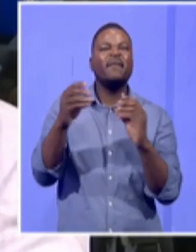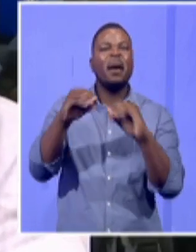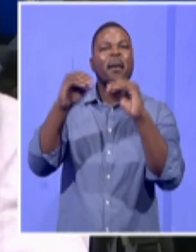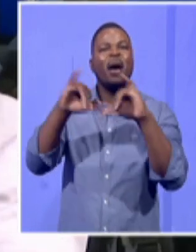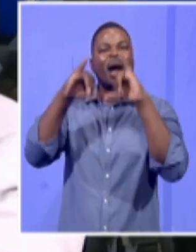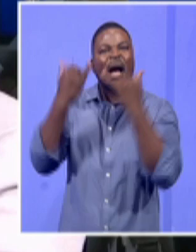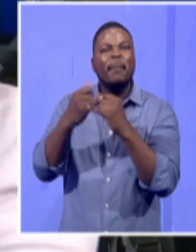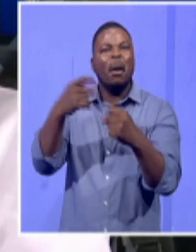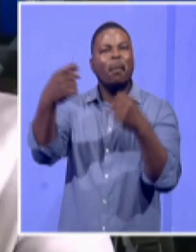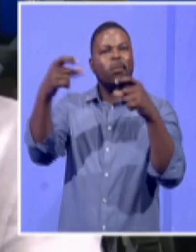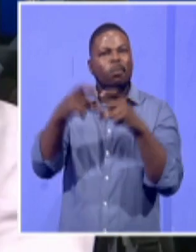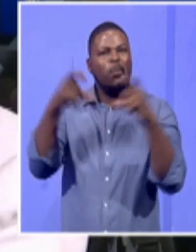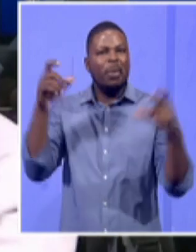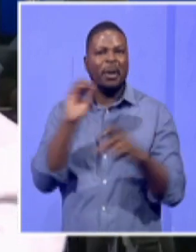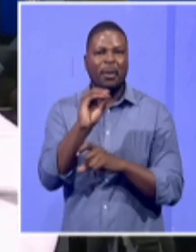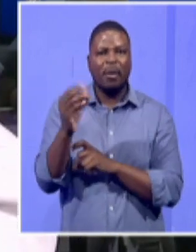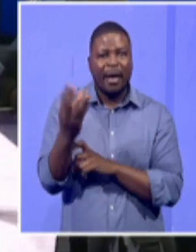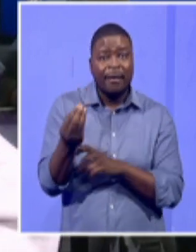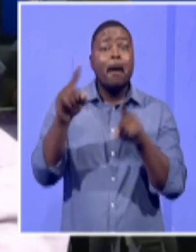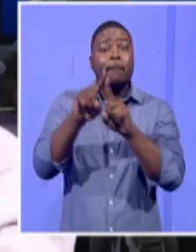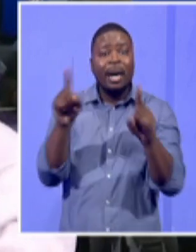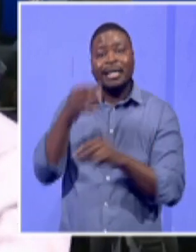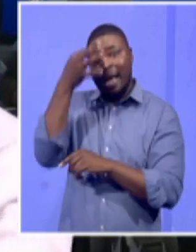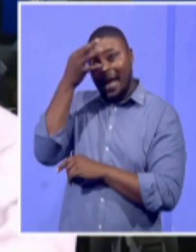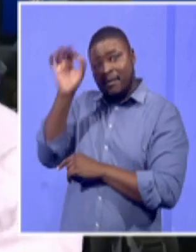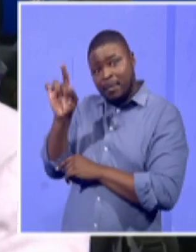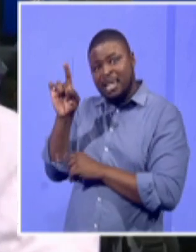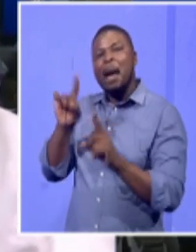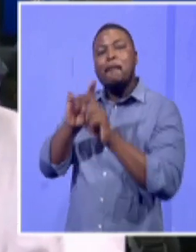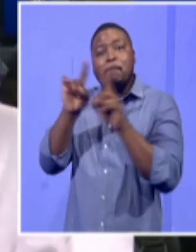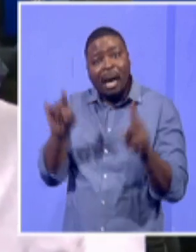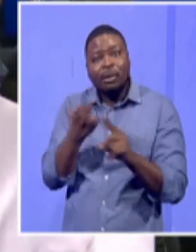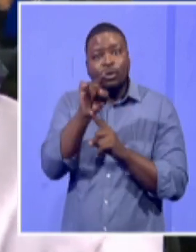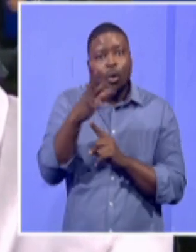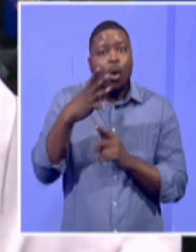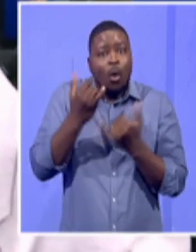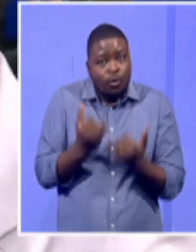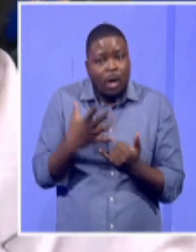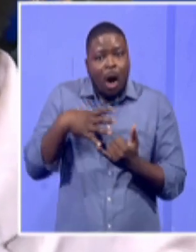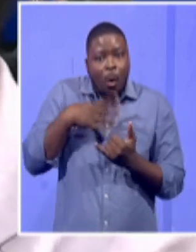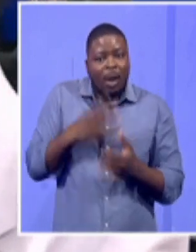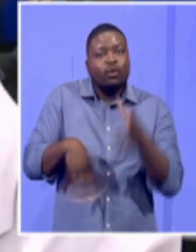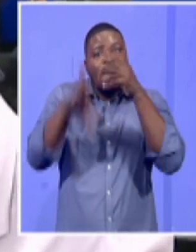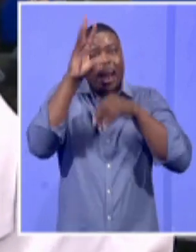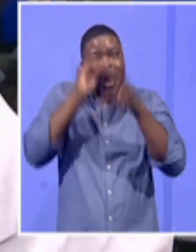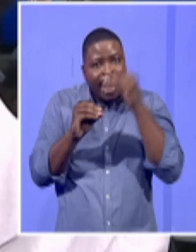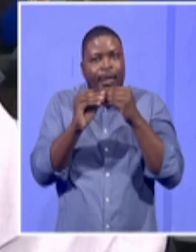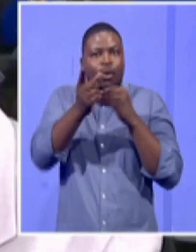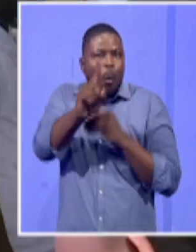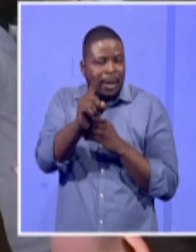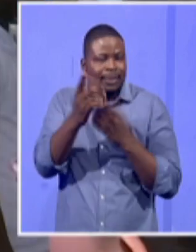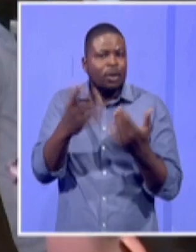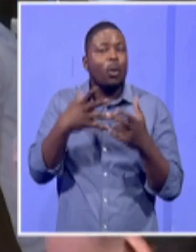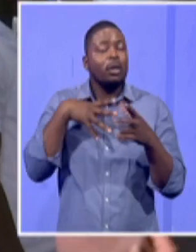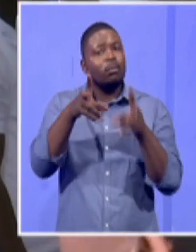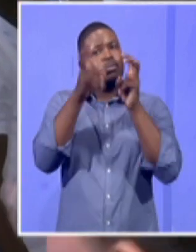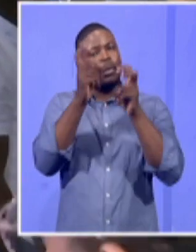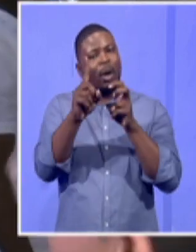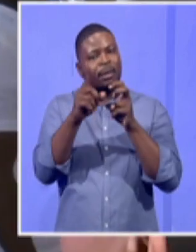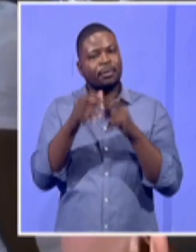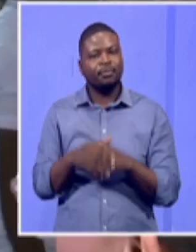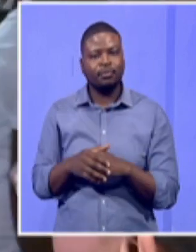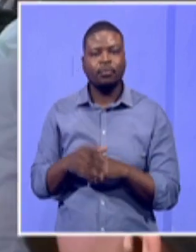government. From those big role players, what is it that you really want to be hearing throughout this GovTech conference? Invest in skills